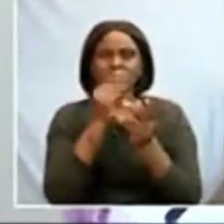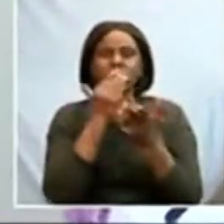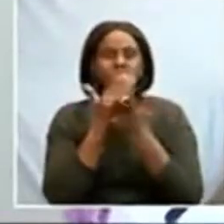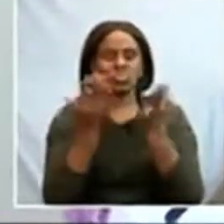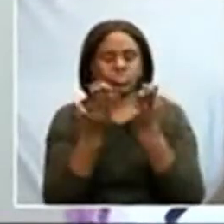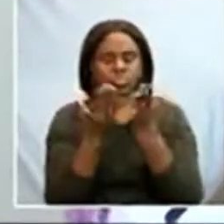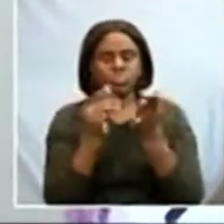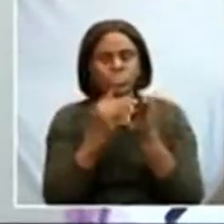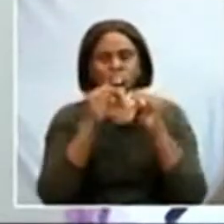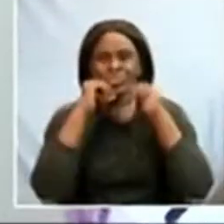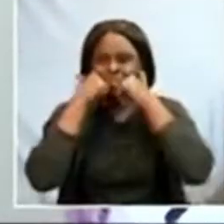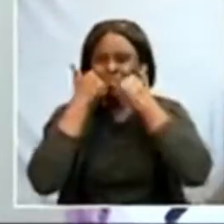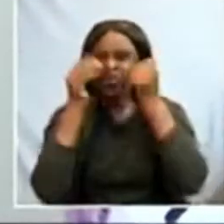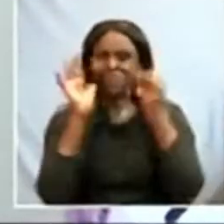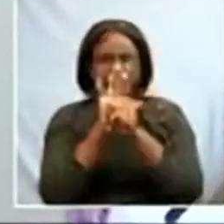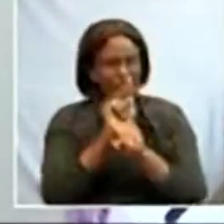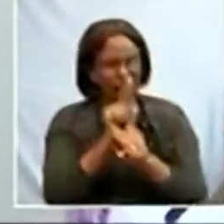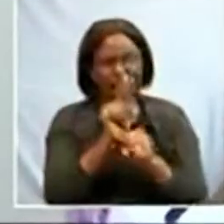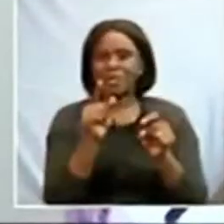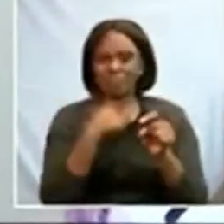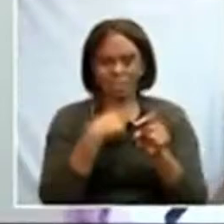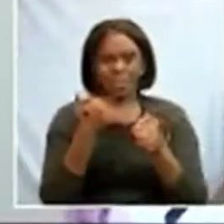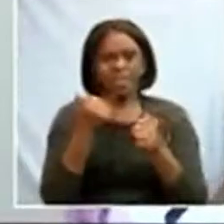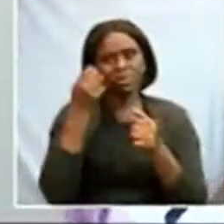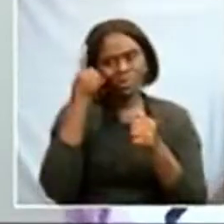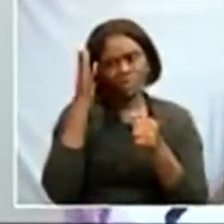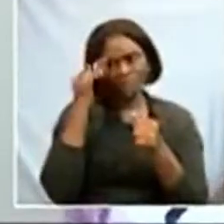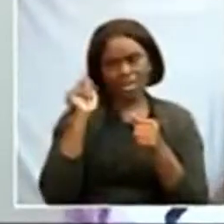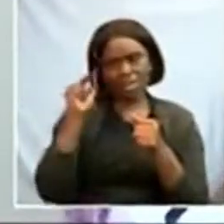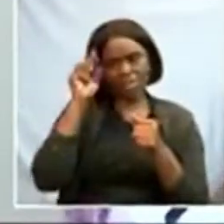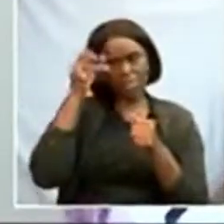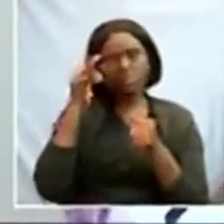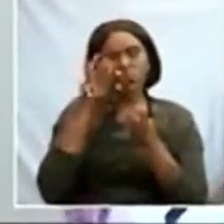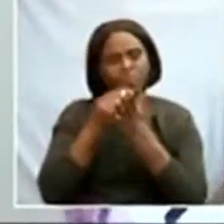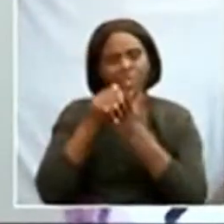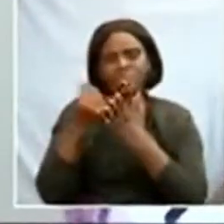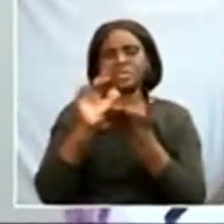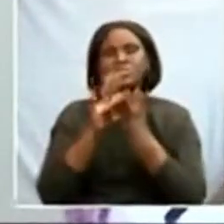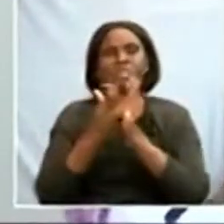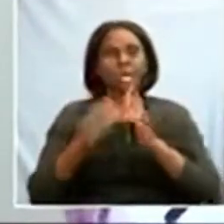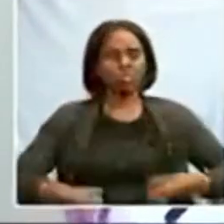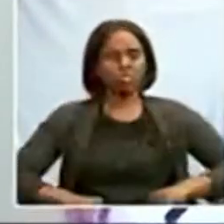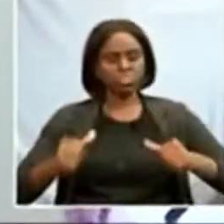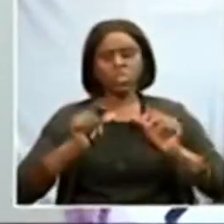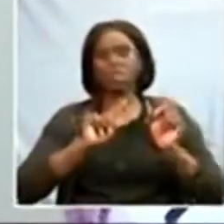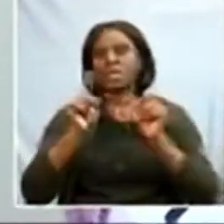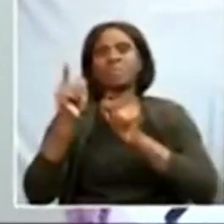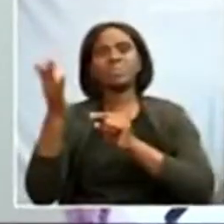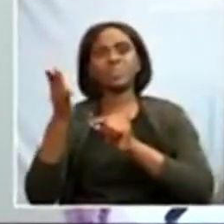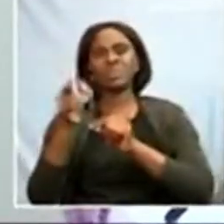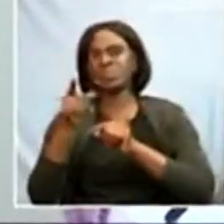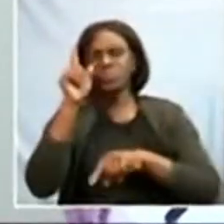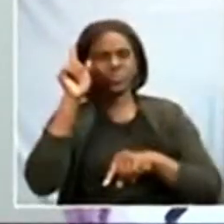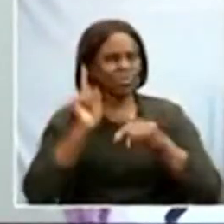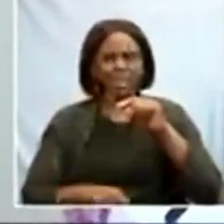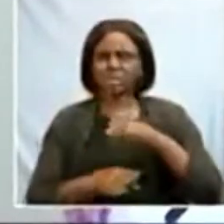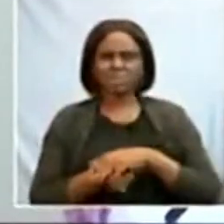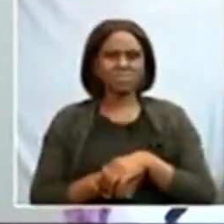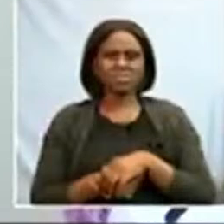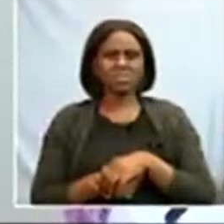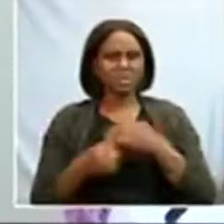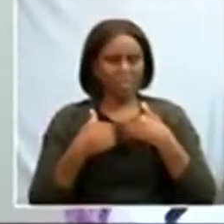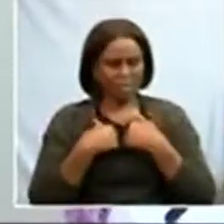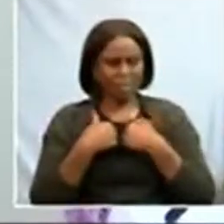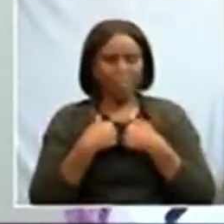It's actually shameful. And now I understand why the Minister of Finance got upset when he came there. You can't